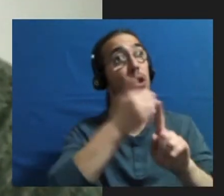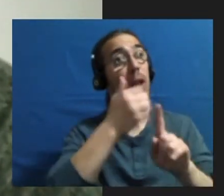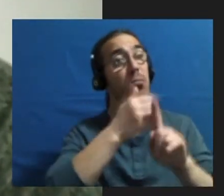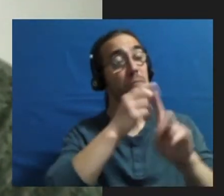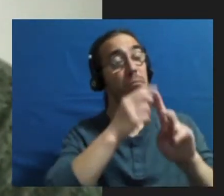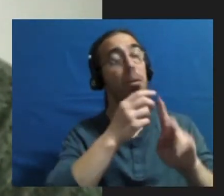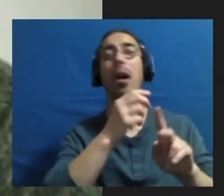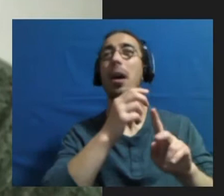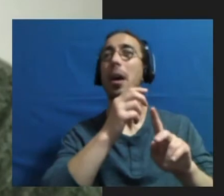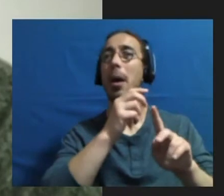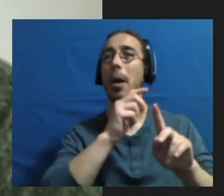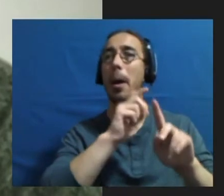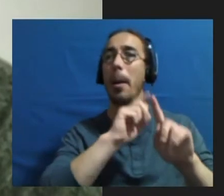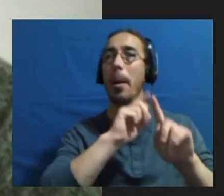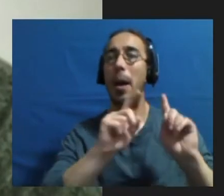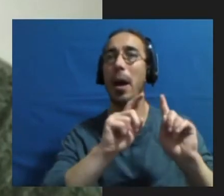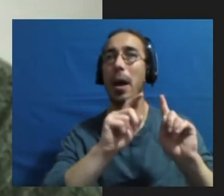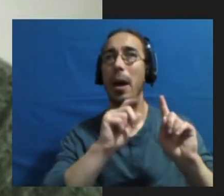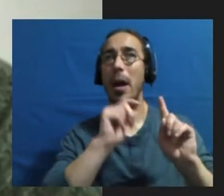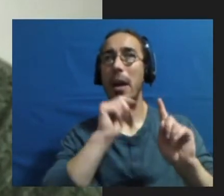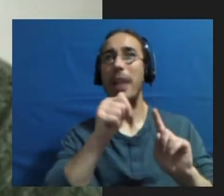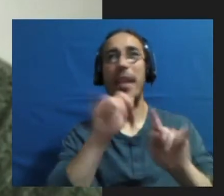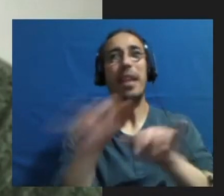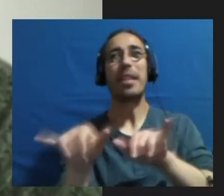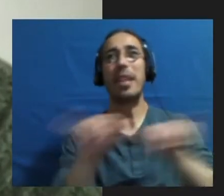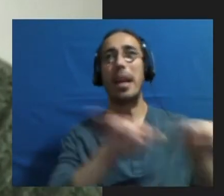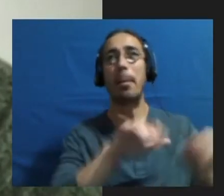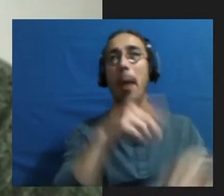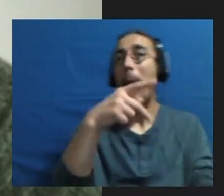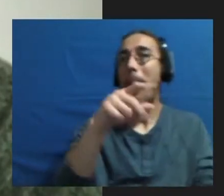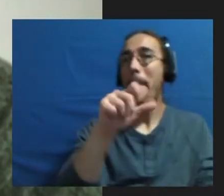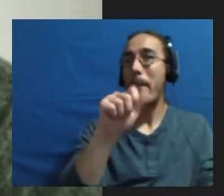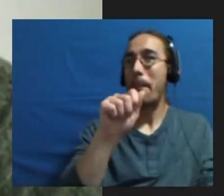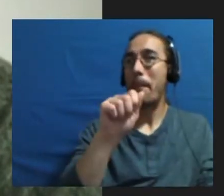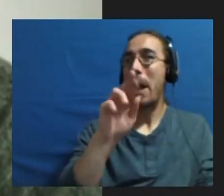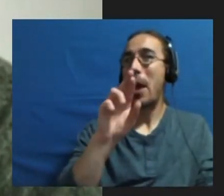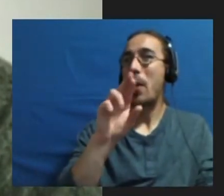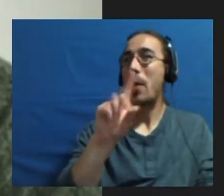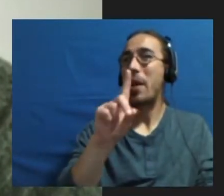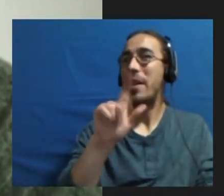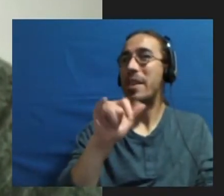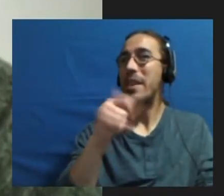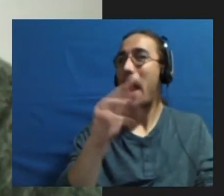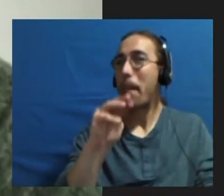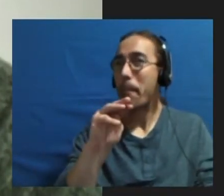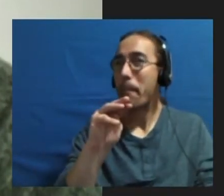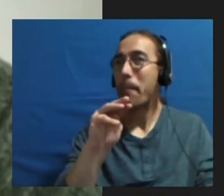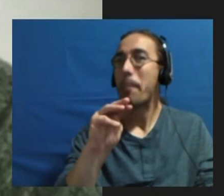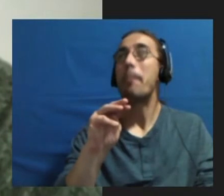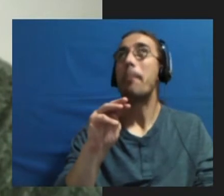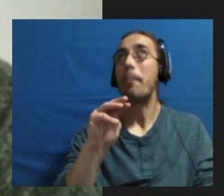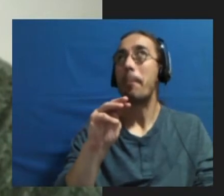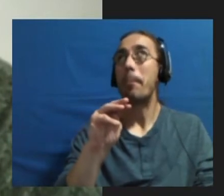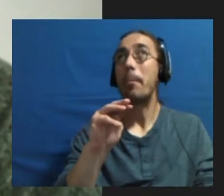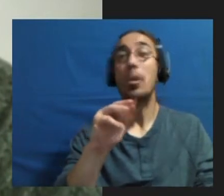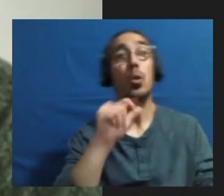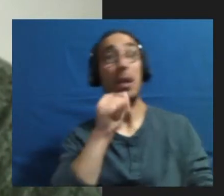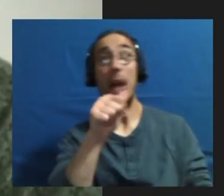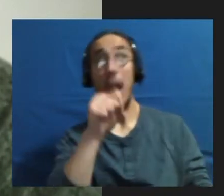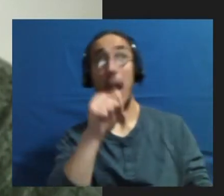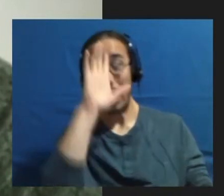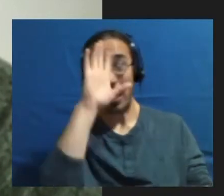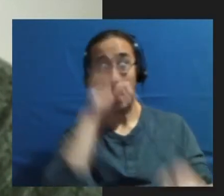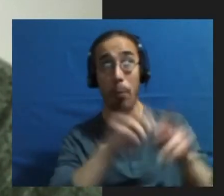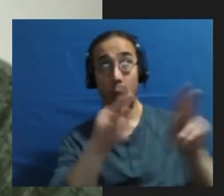that deficit paradigm where you were just a non-autistic person who